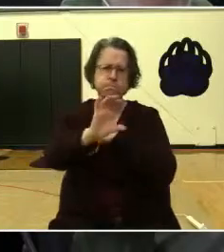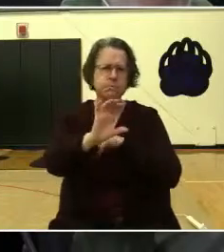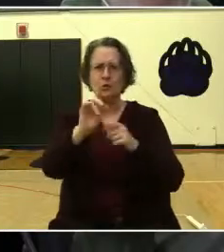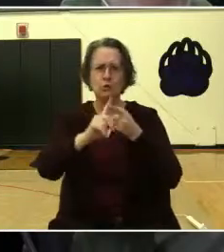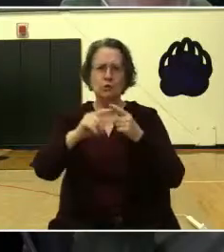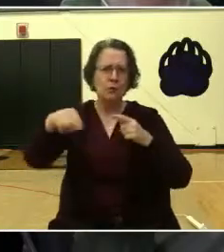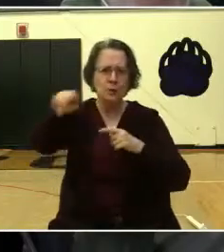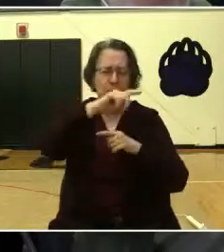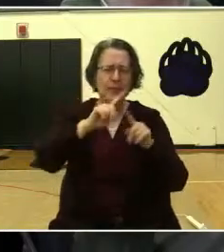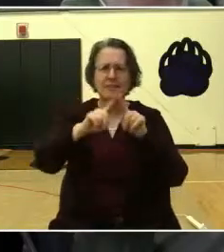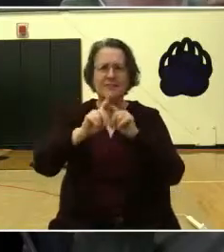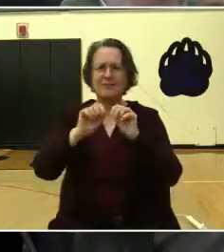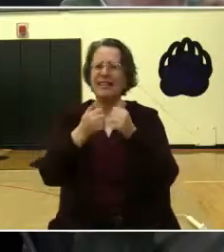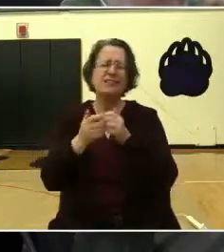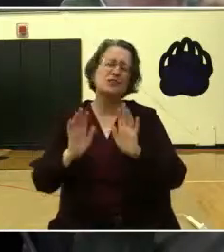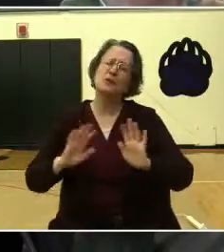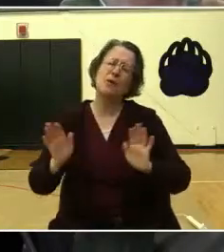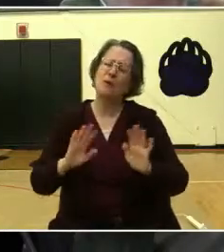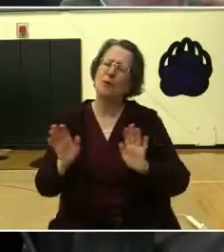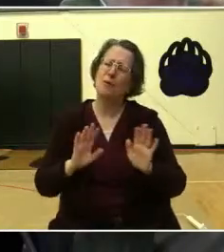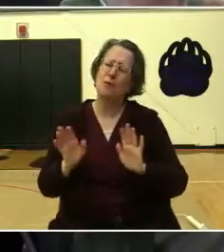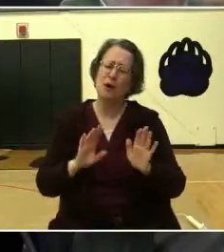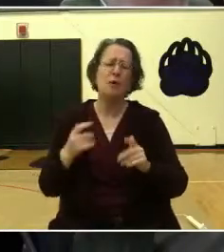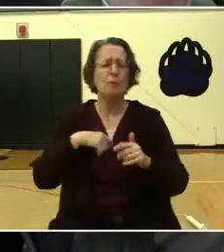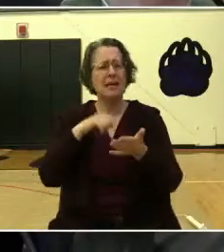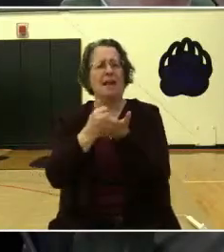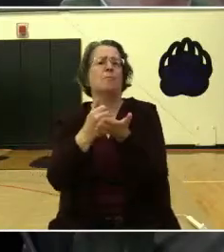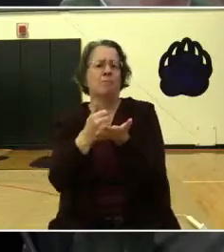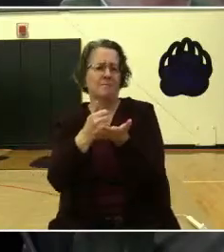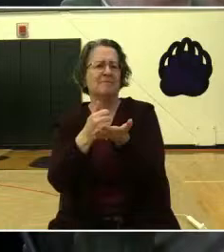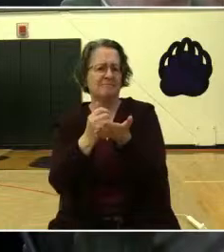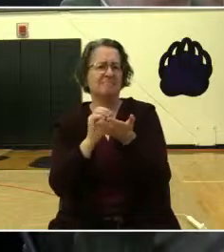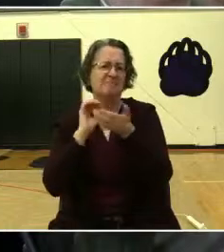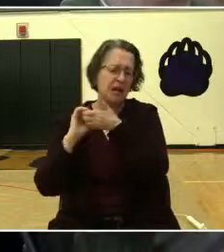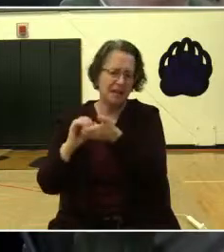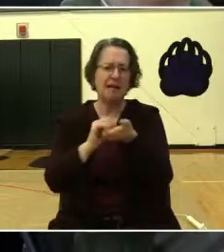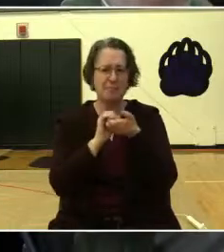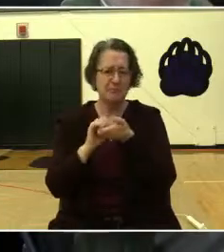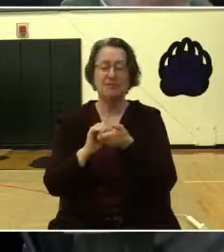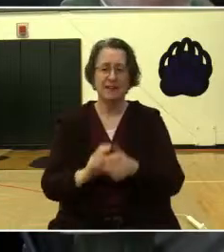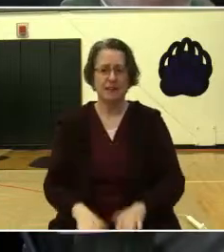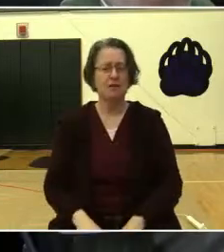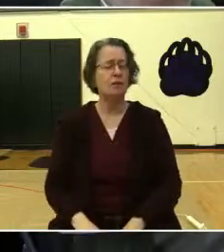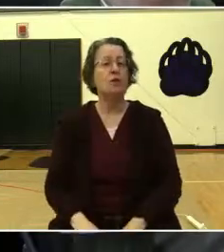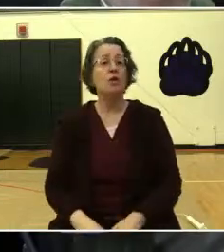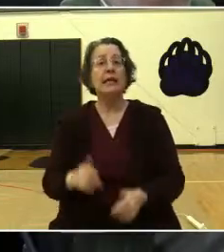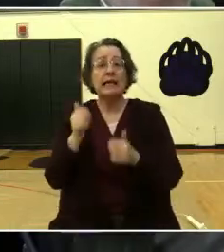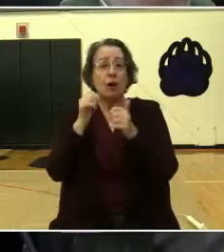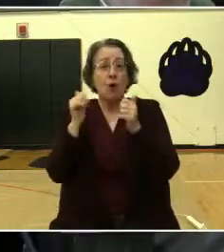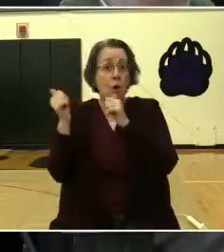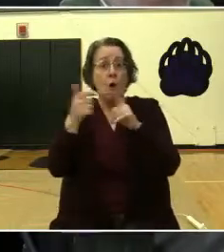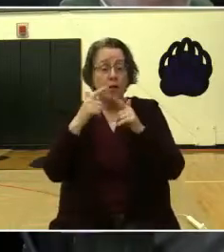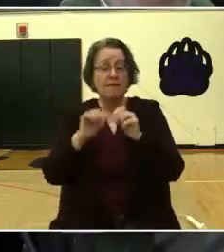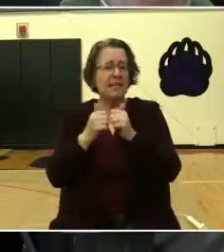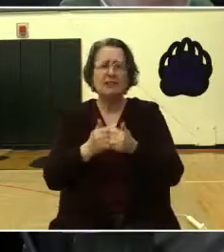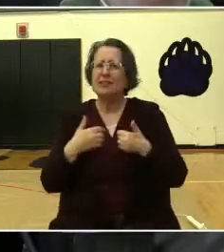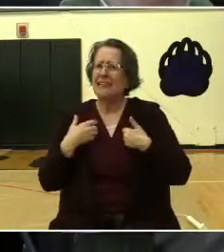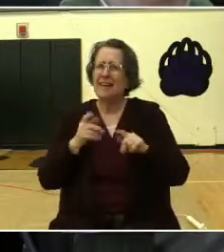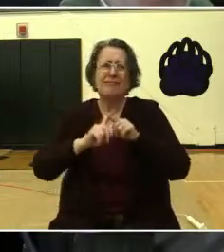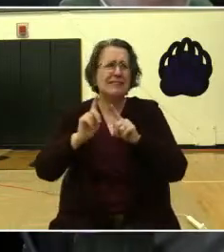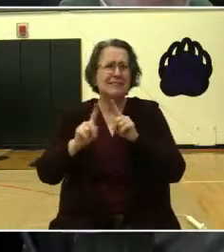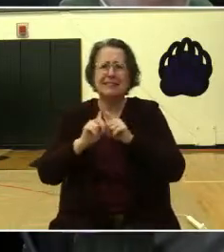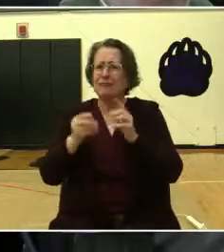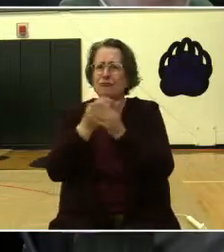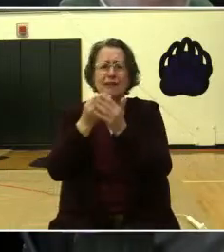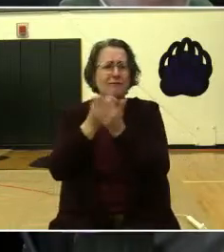organizations and our human service agencies are funded with multiple sources of income that can